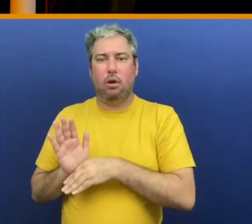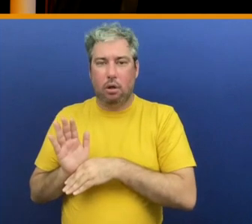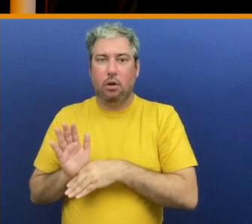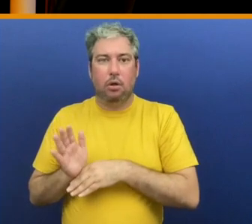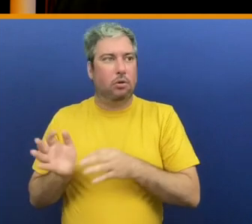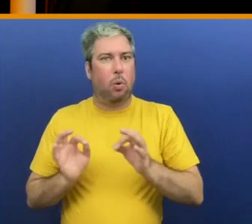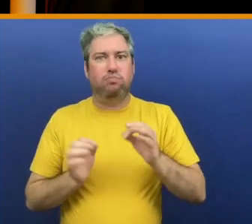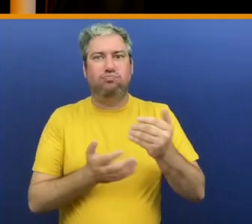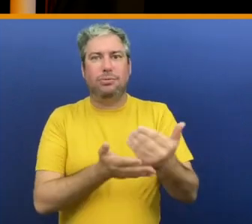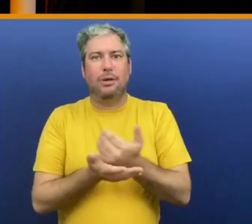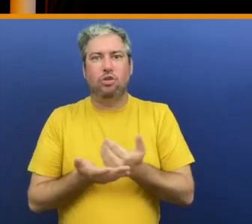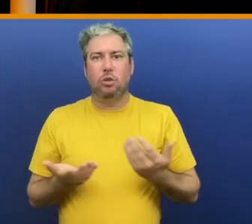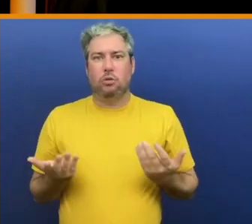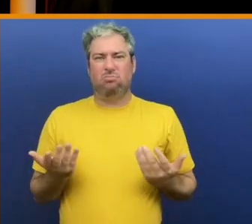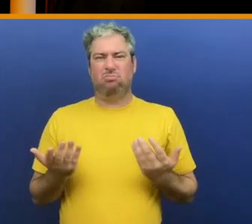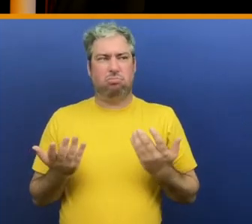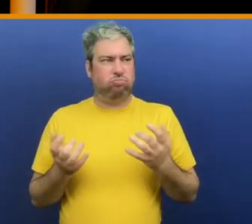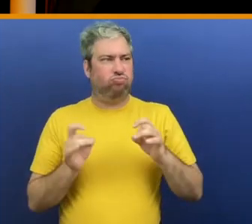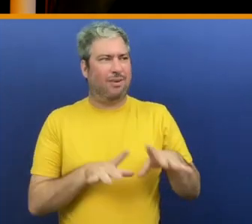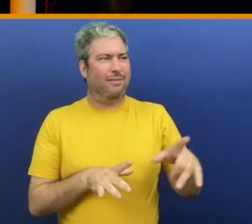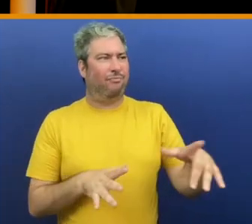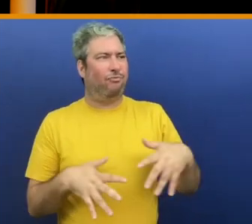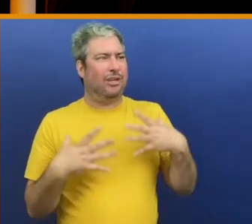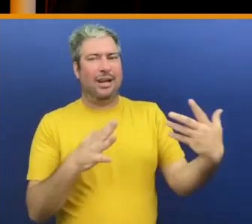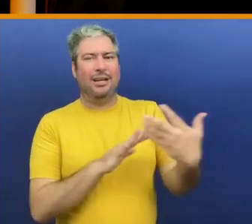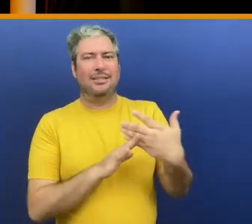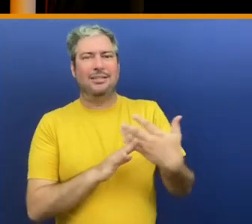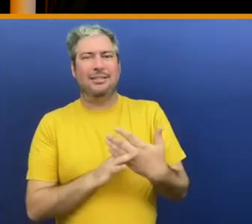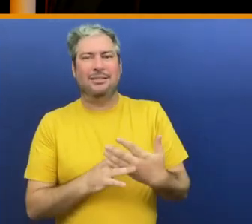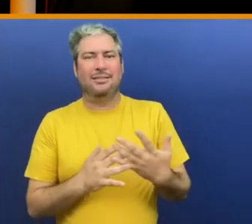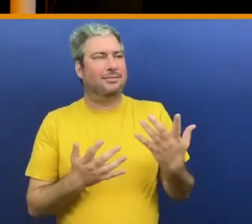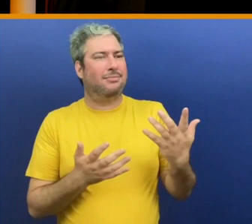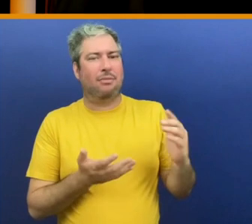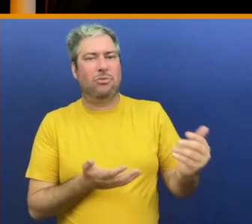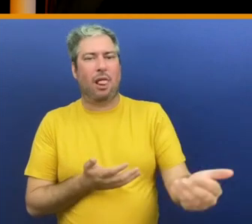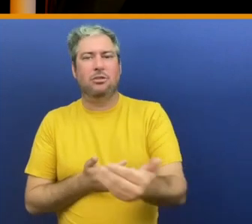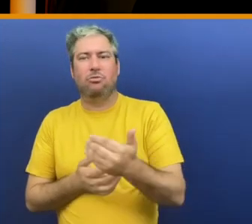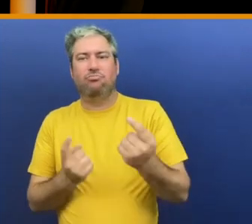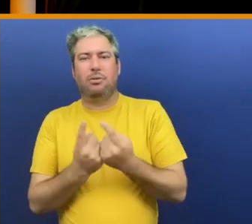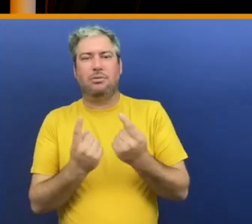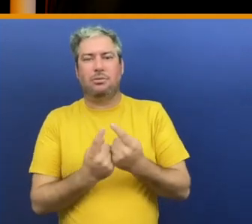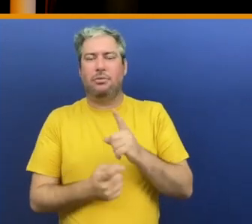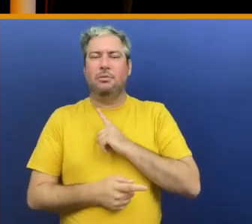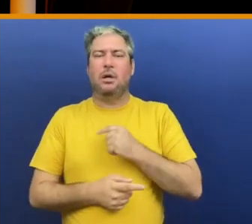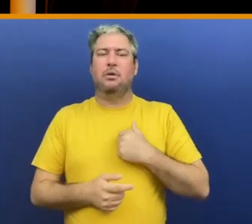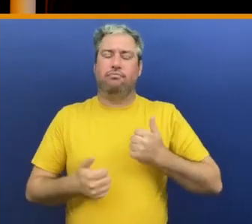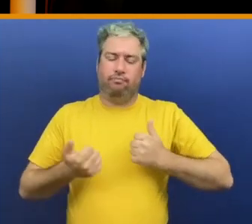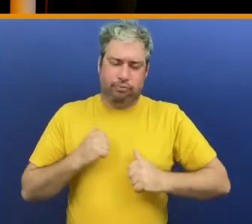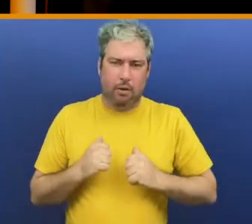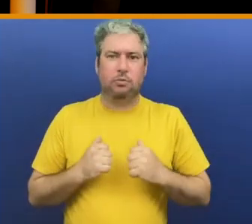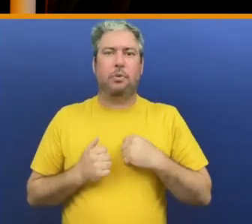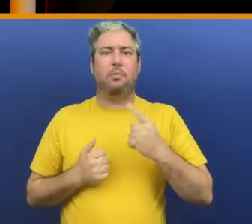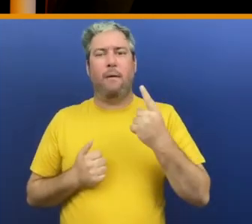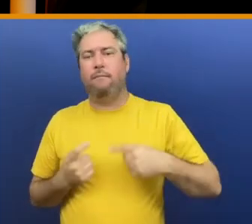agricultural products. That's why I was proud to be one of over a million people who supported the National Farming Union's campaign to uphold UK